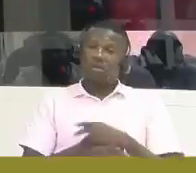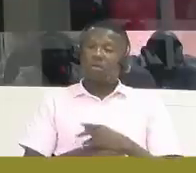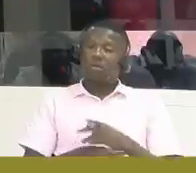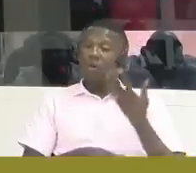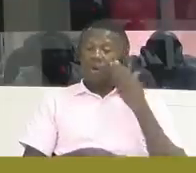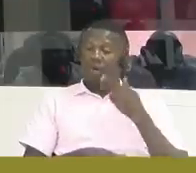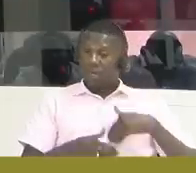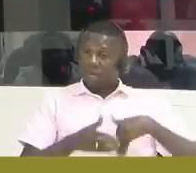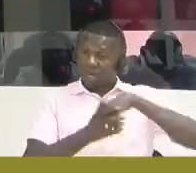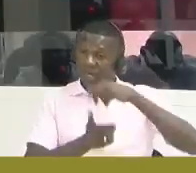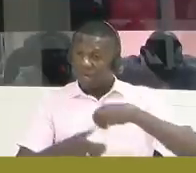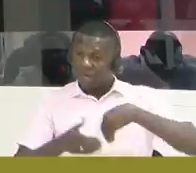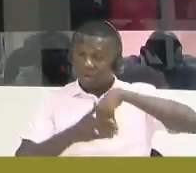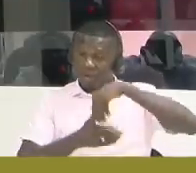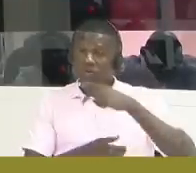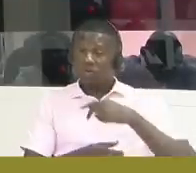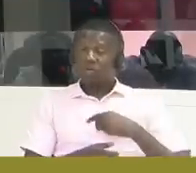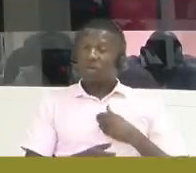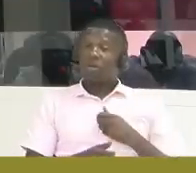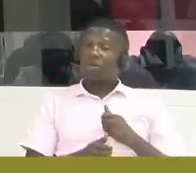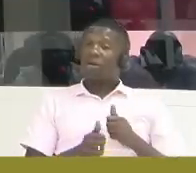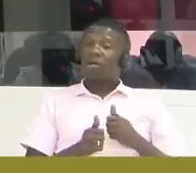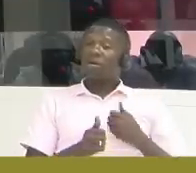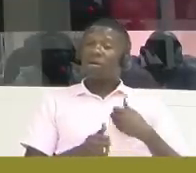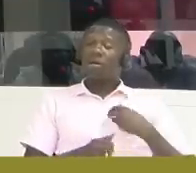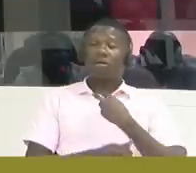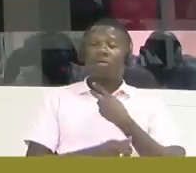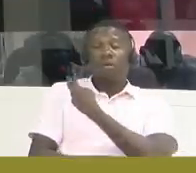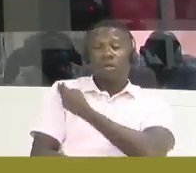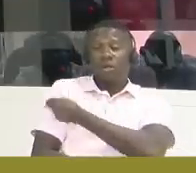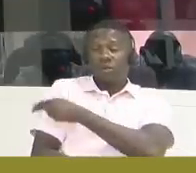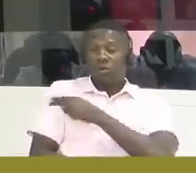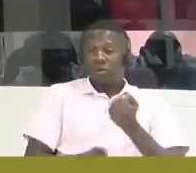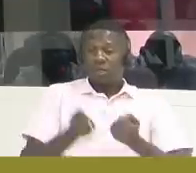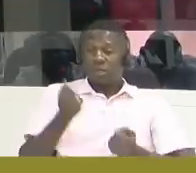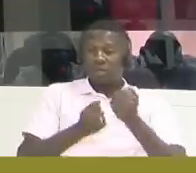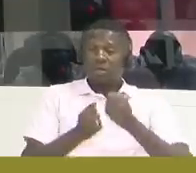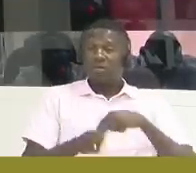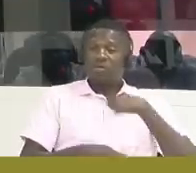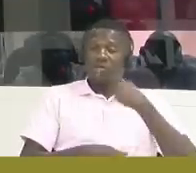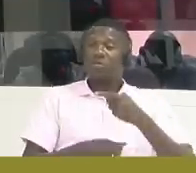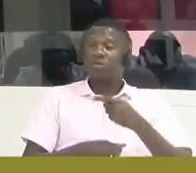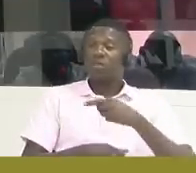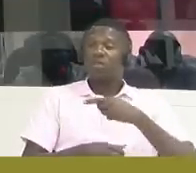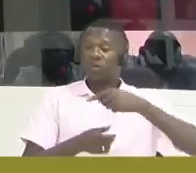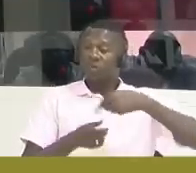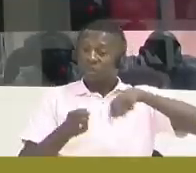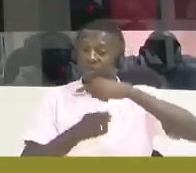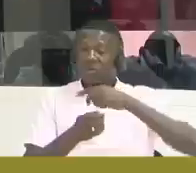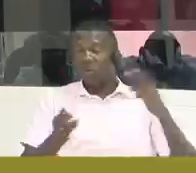outside, I saw fleet of Red Cross cars from the junction up to our